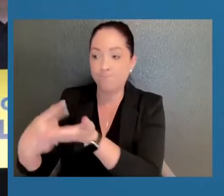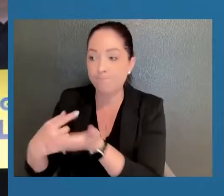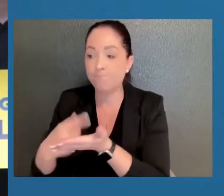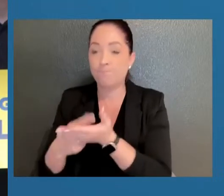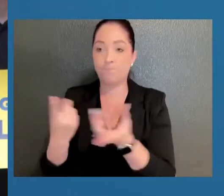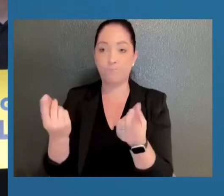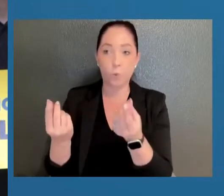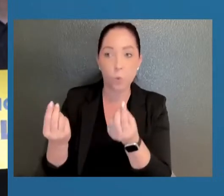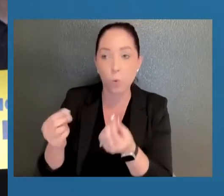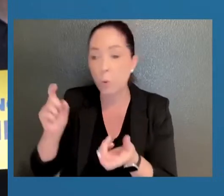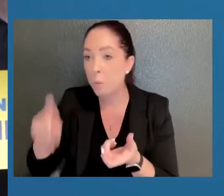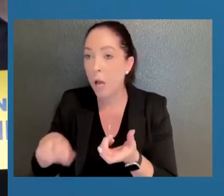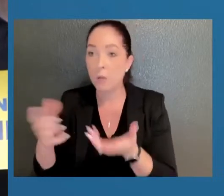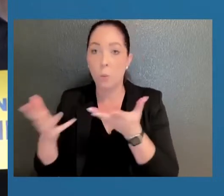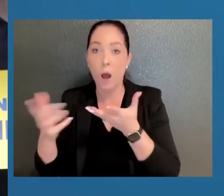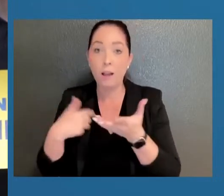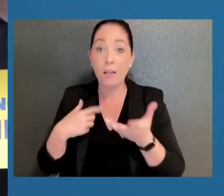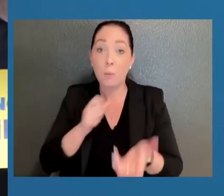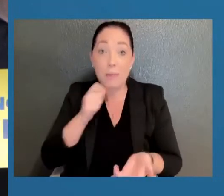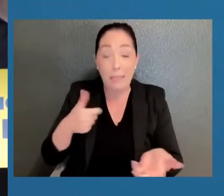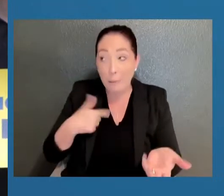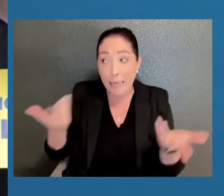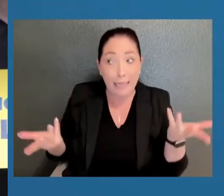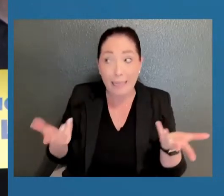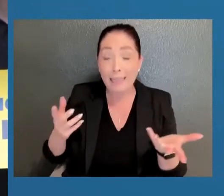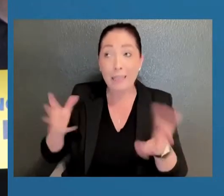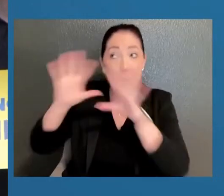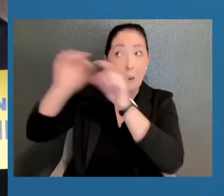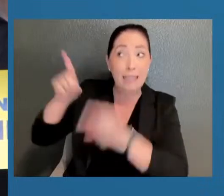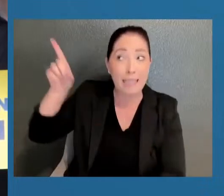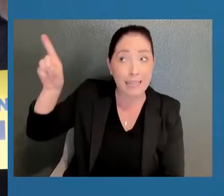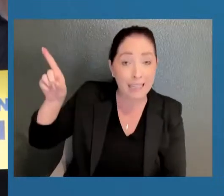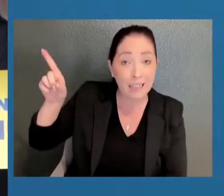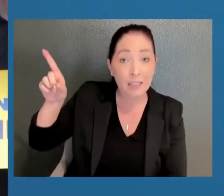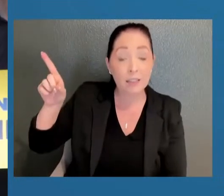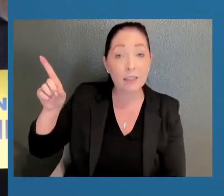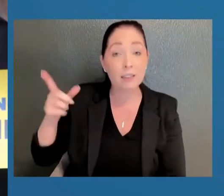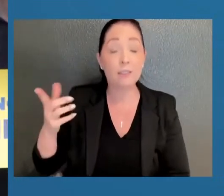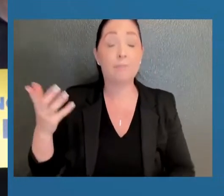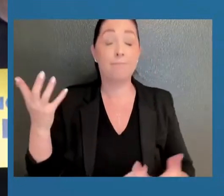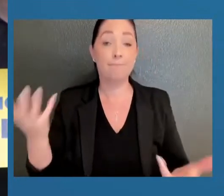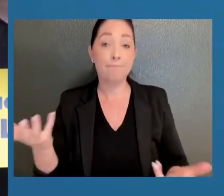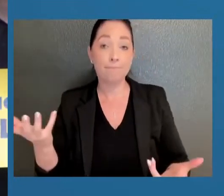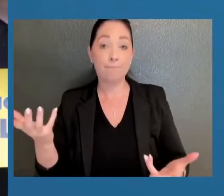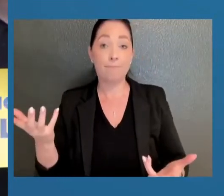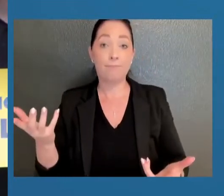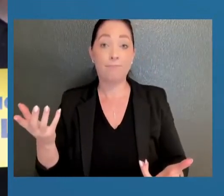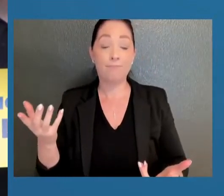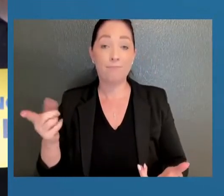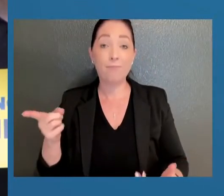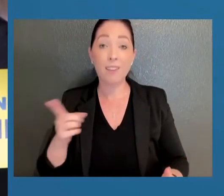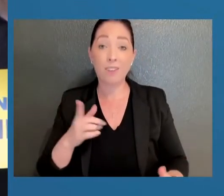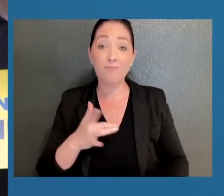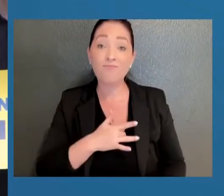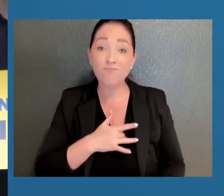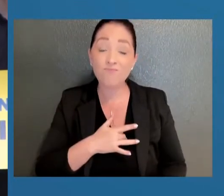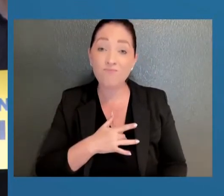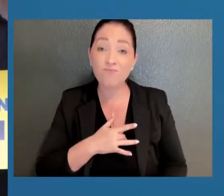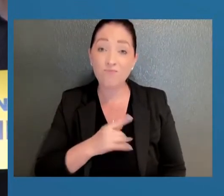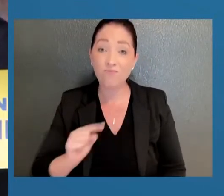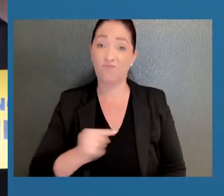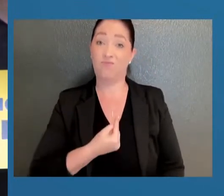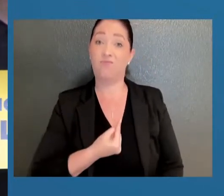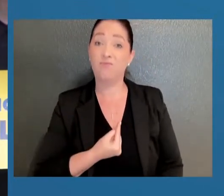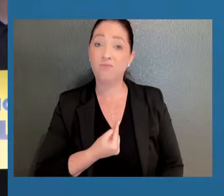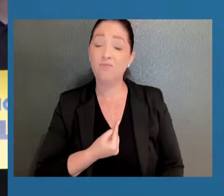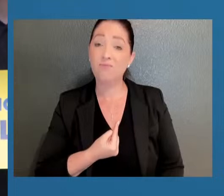We love you. It wasn't us. It was him. And you know what? The hurt is deep when you insult them and their